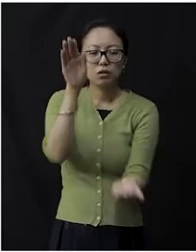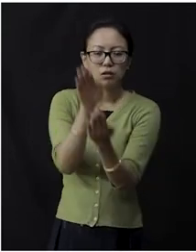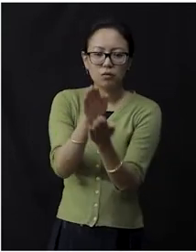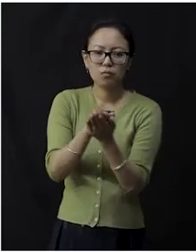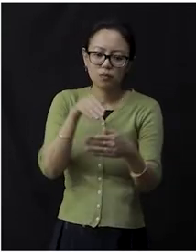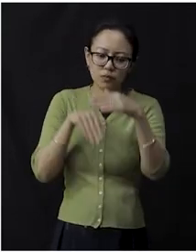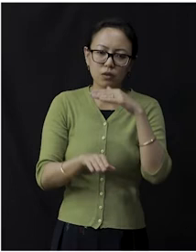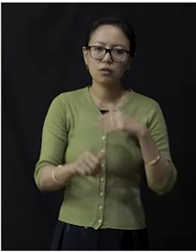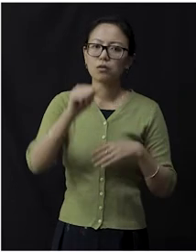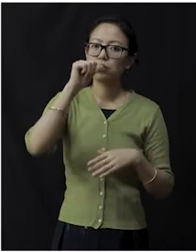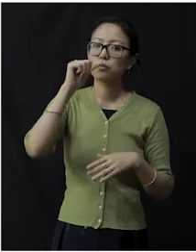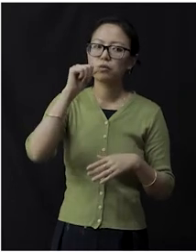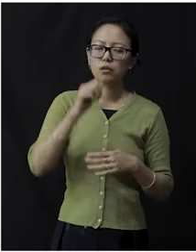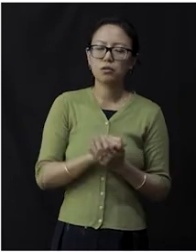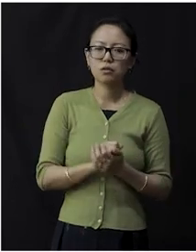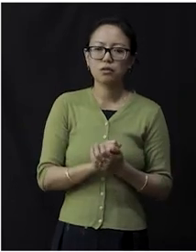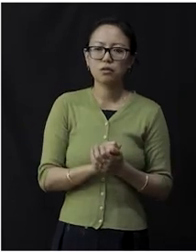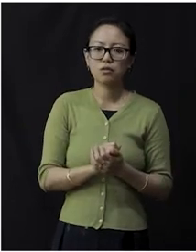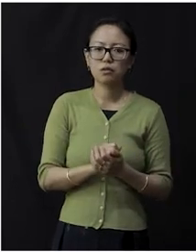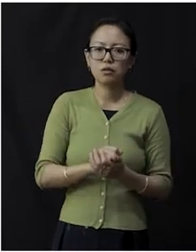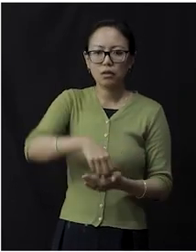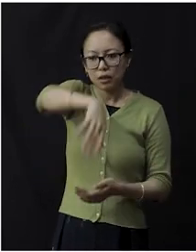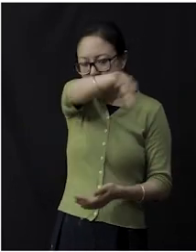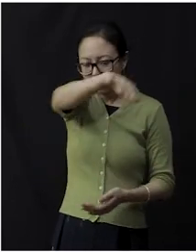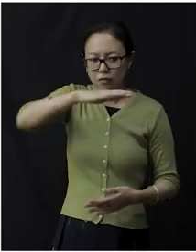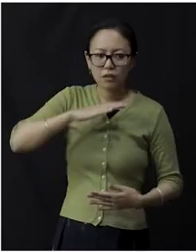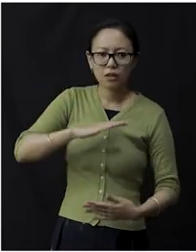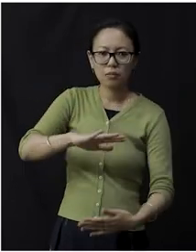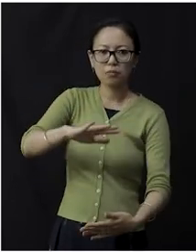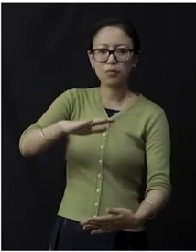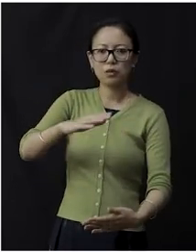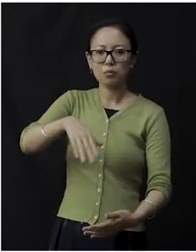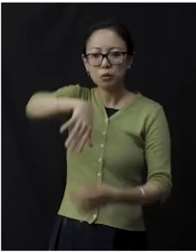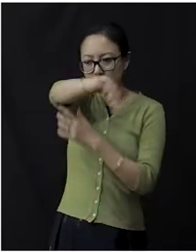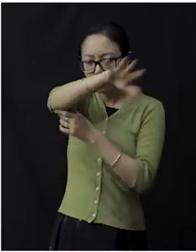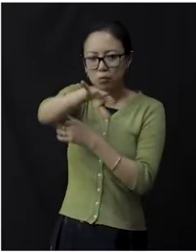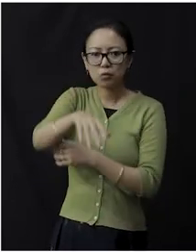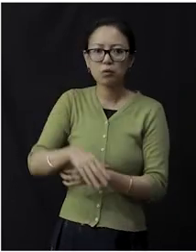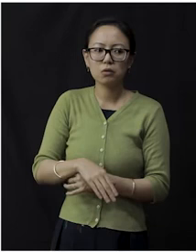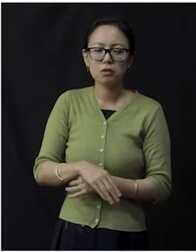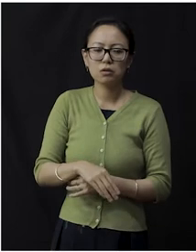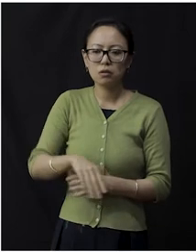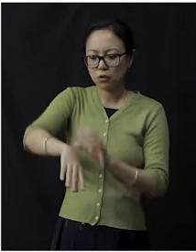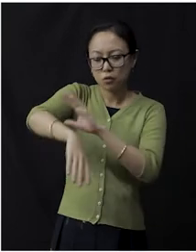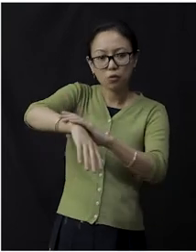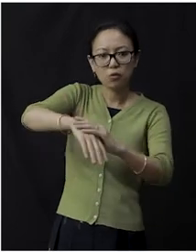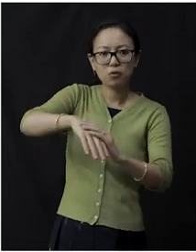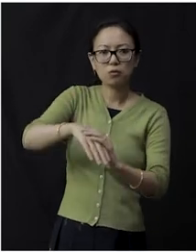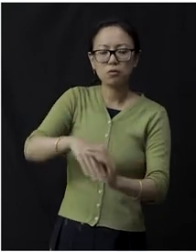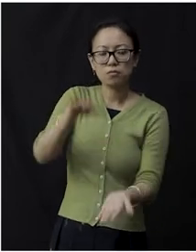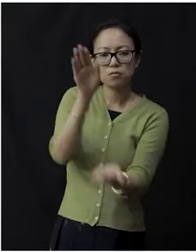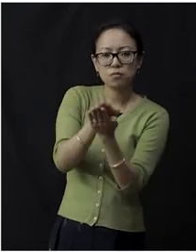baby elephant's bulgy nose has been taken by the crocodile and he's trying